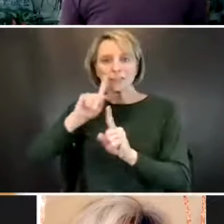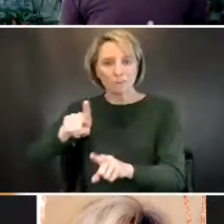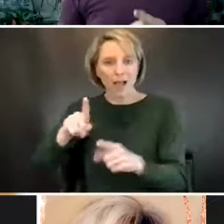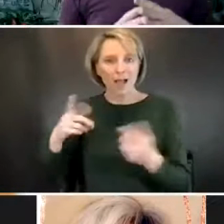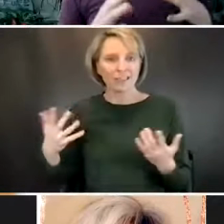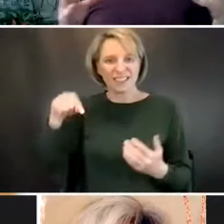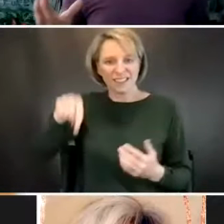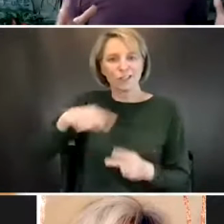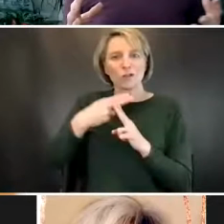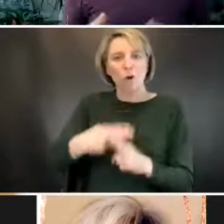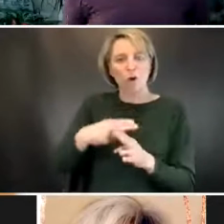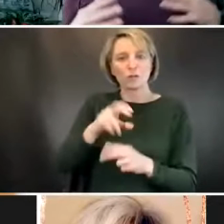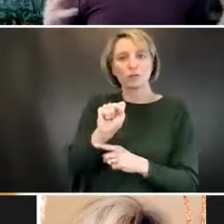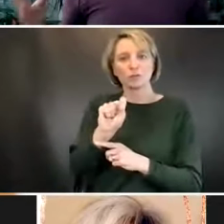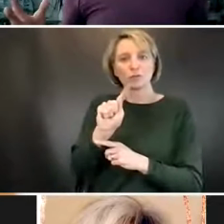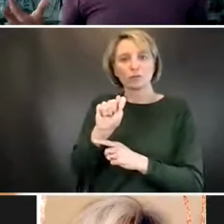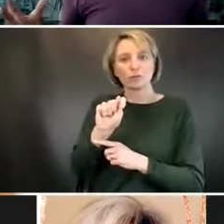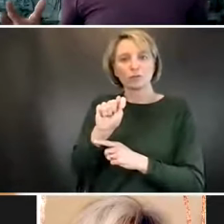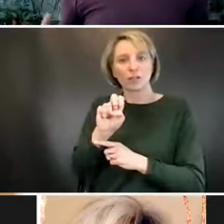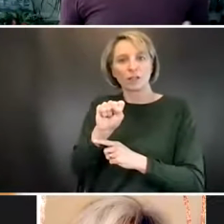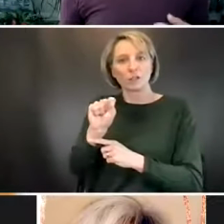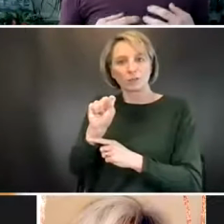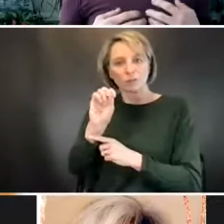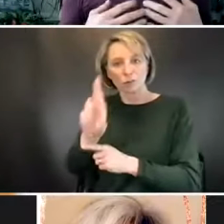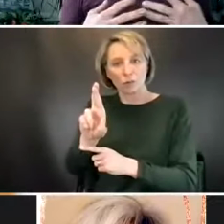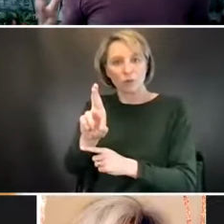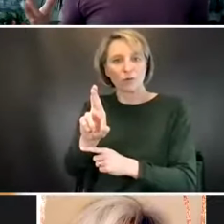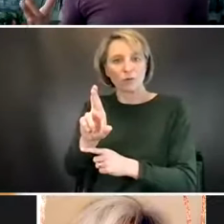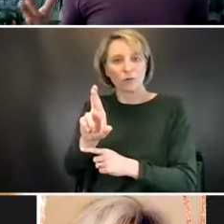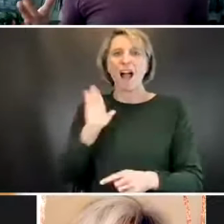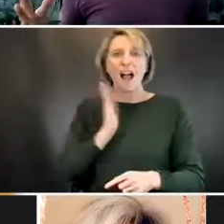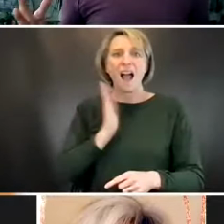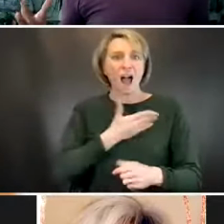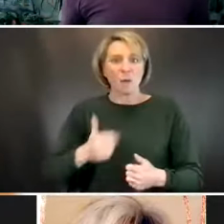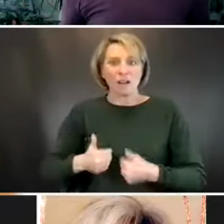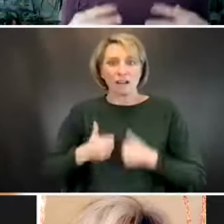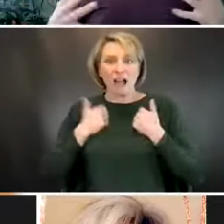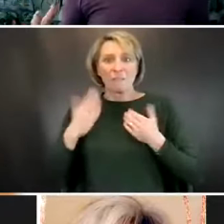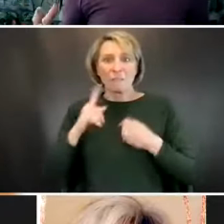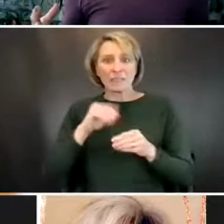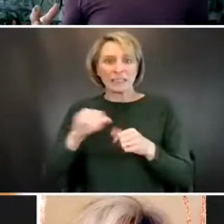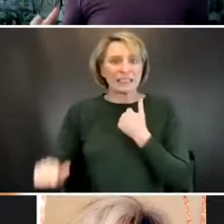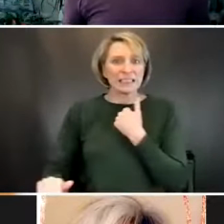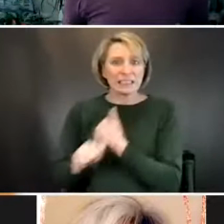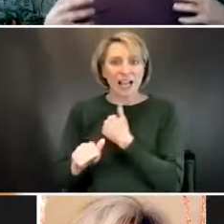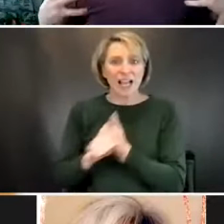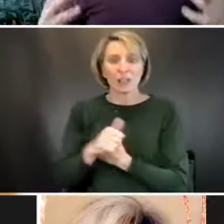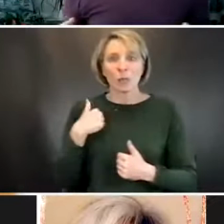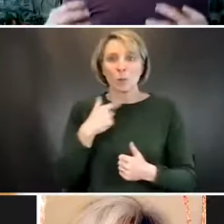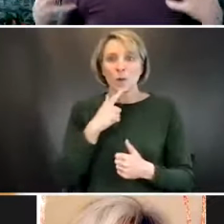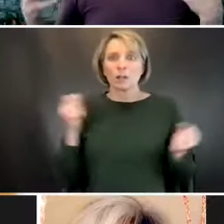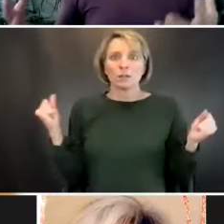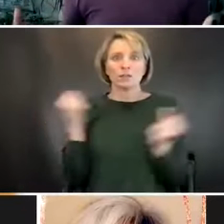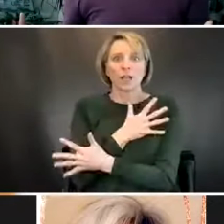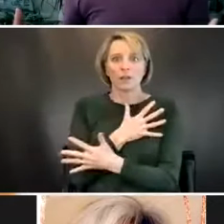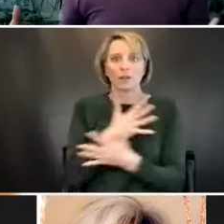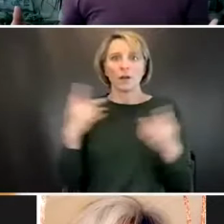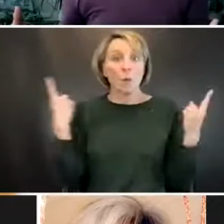stressor. Our lives may be threatened and we are terrified. So what happens? We have a